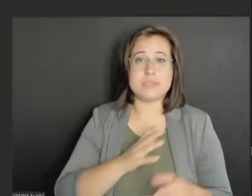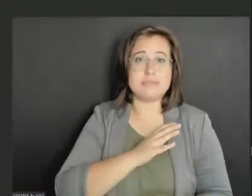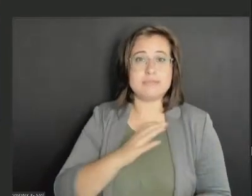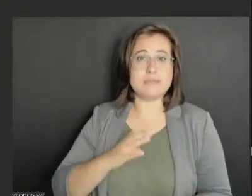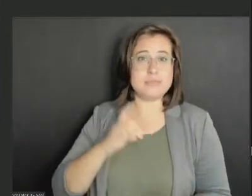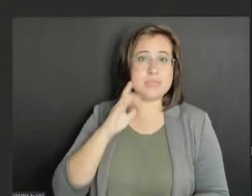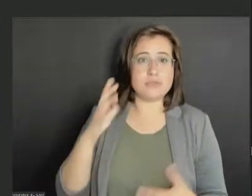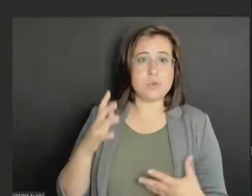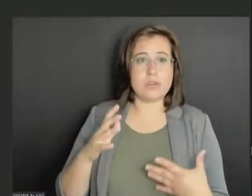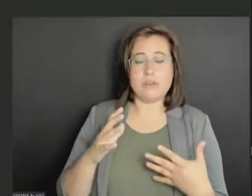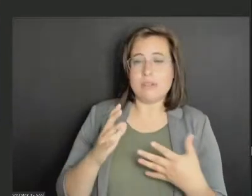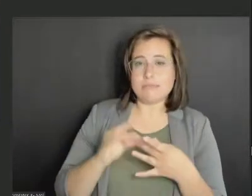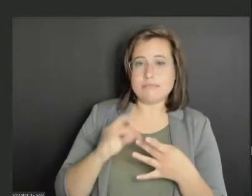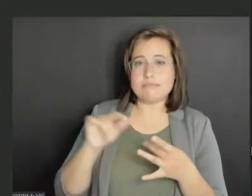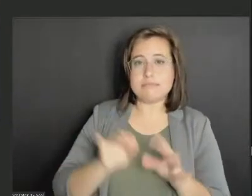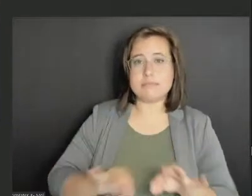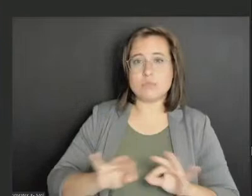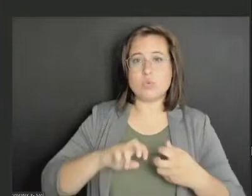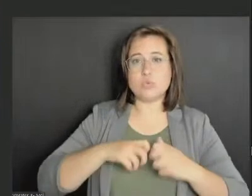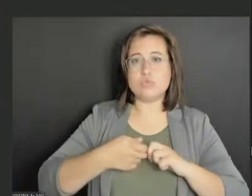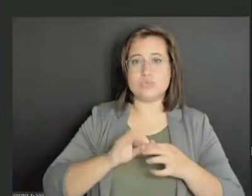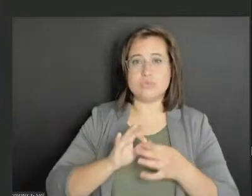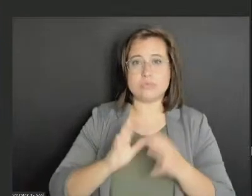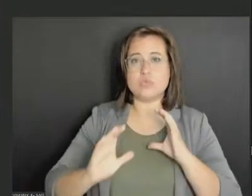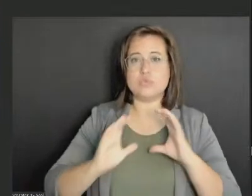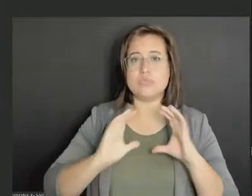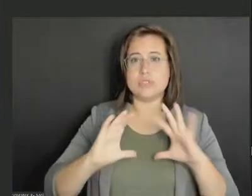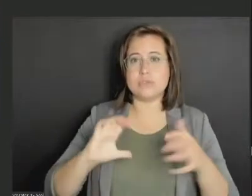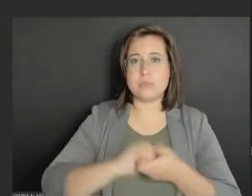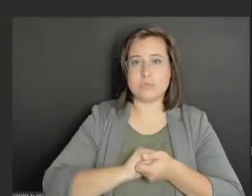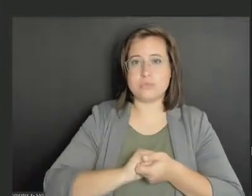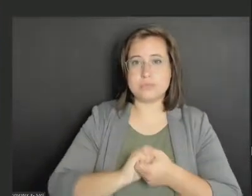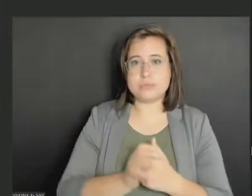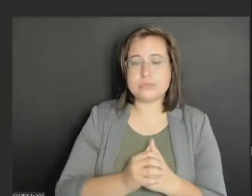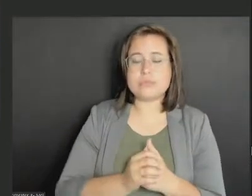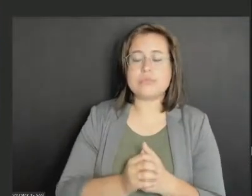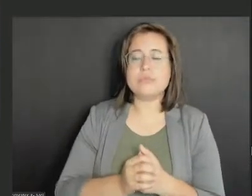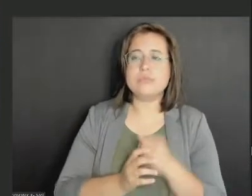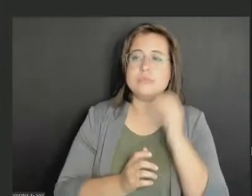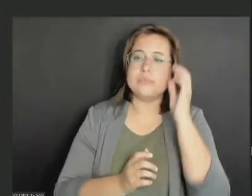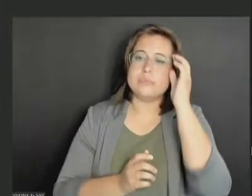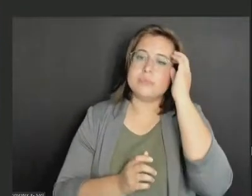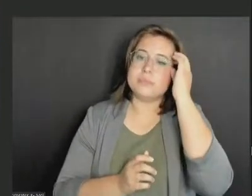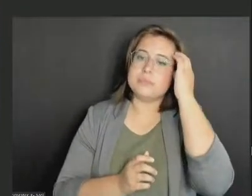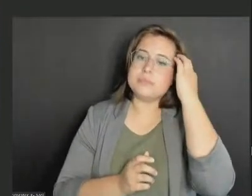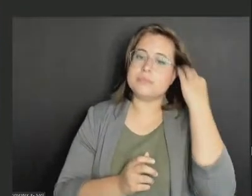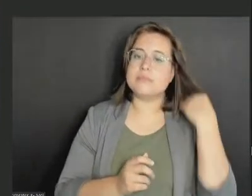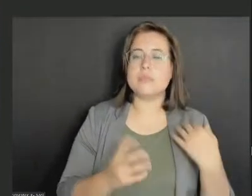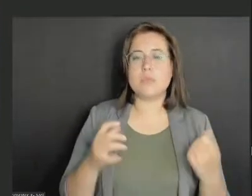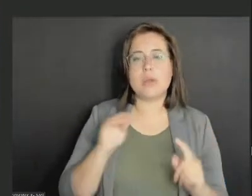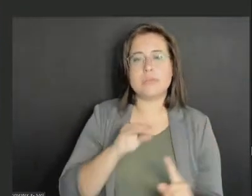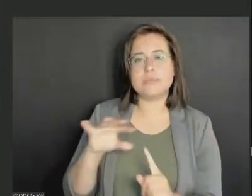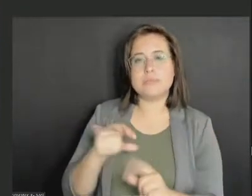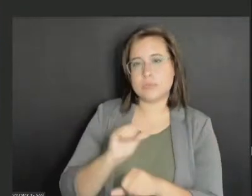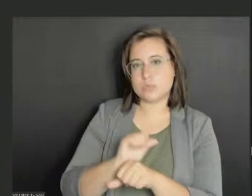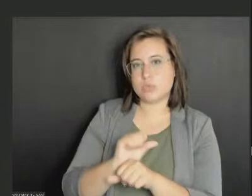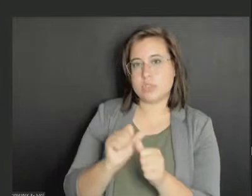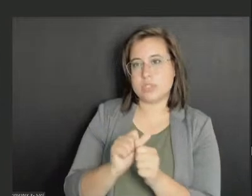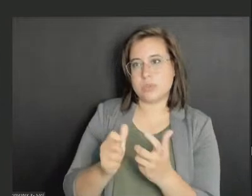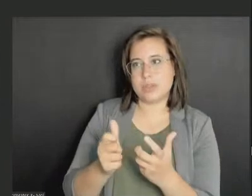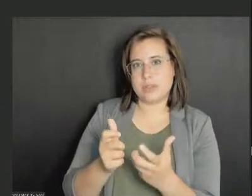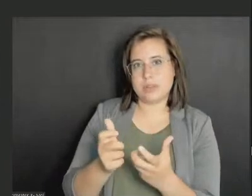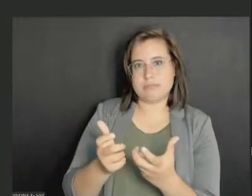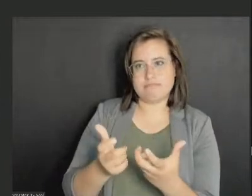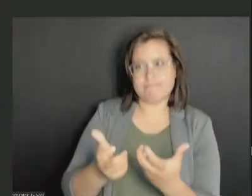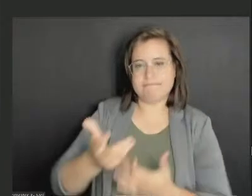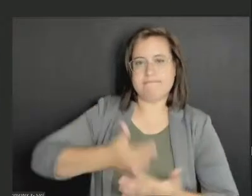these important issues when it comes to communications and collaboration. I want to highlight the working with communities, collaborating with